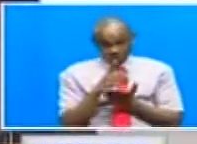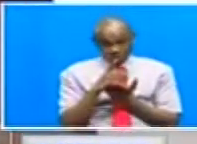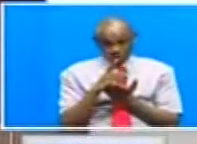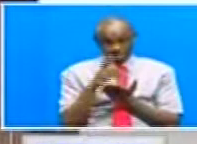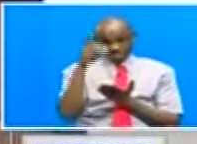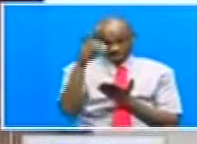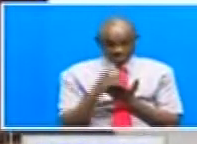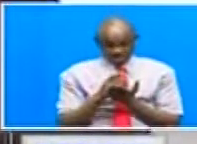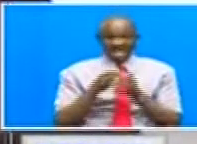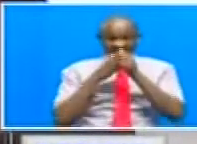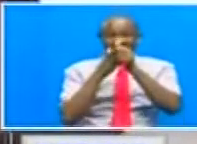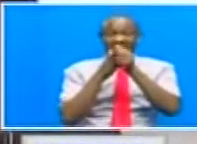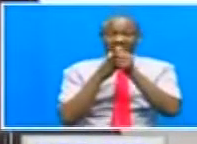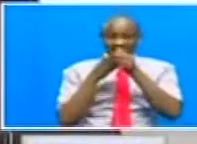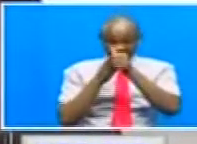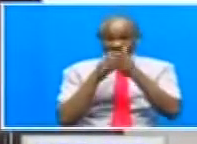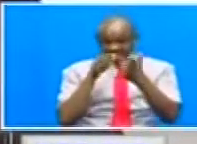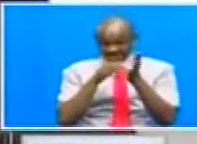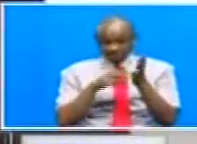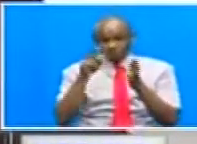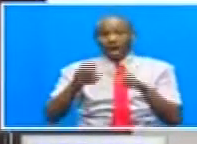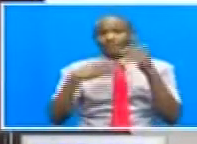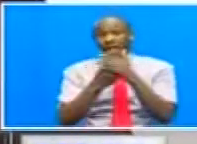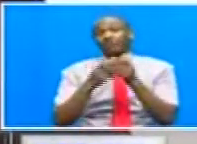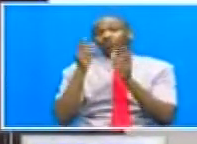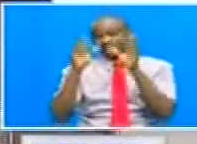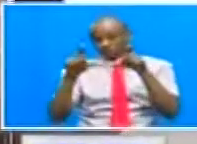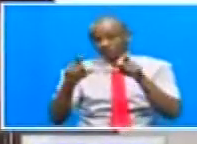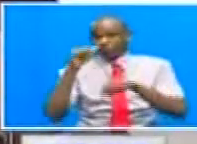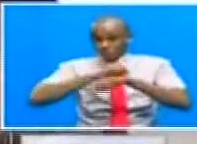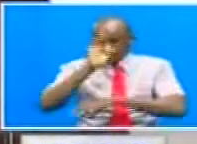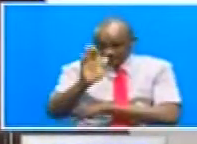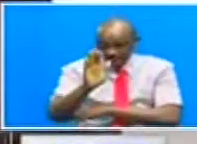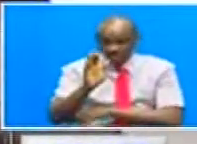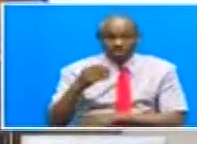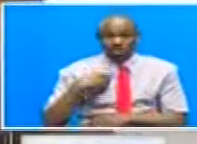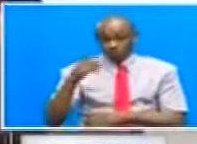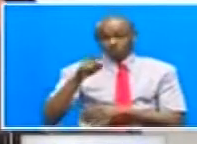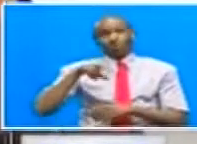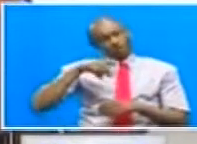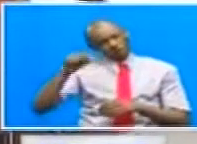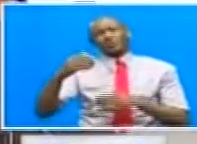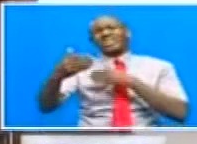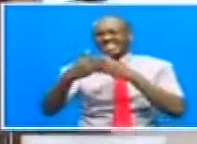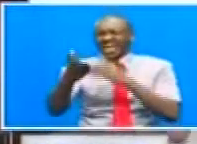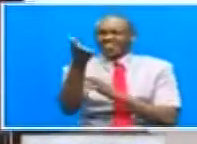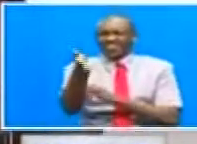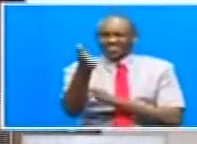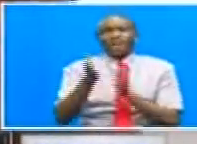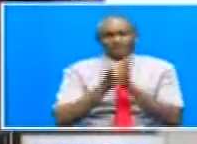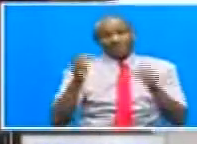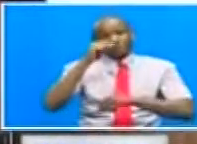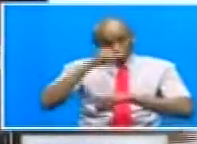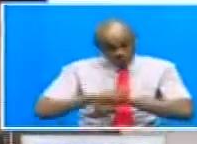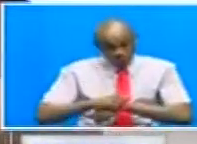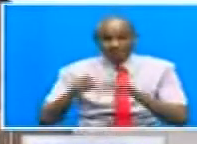the guidelines on how you can apply for title deeds. Print them out, walk to the nearest public school,